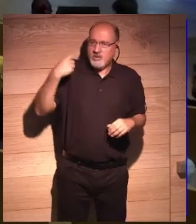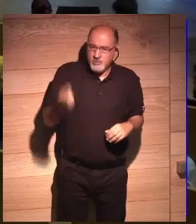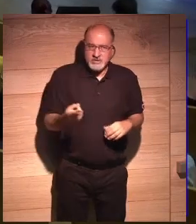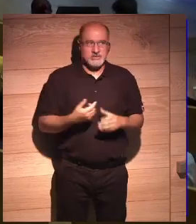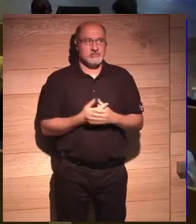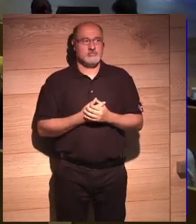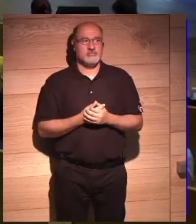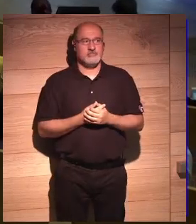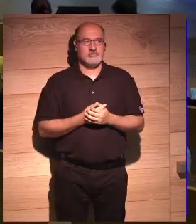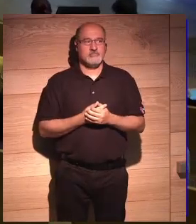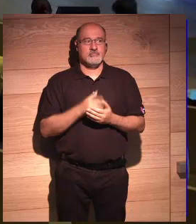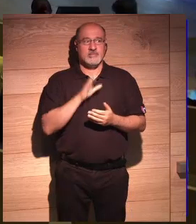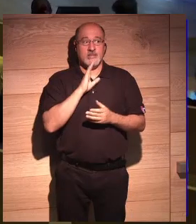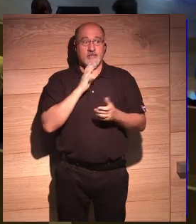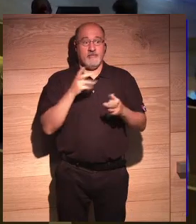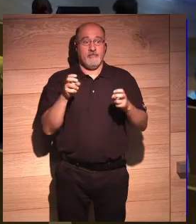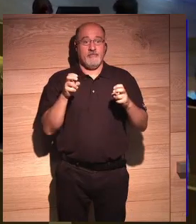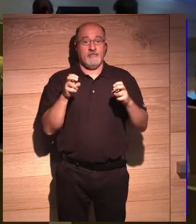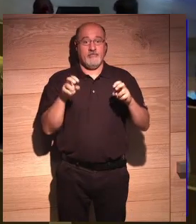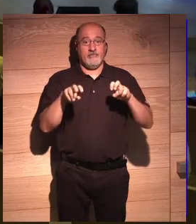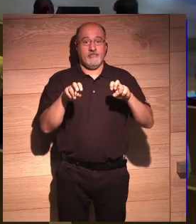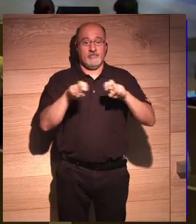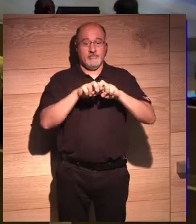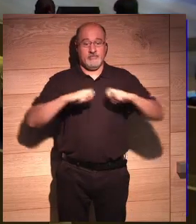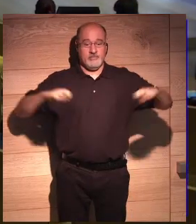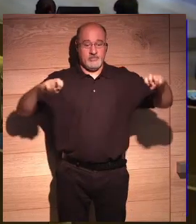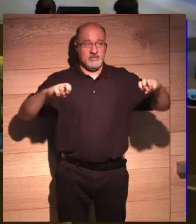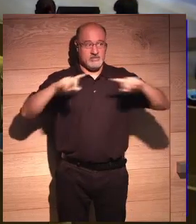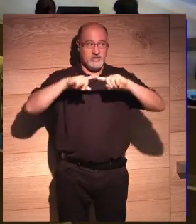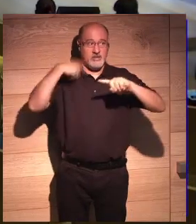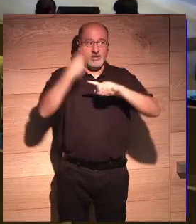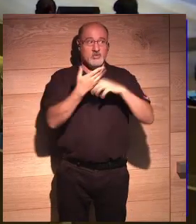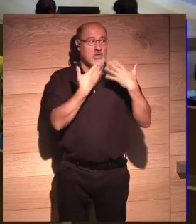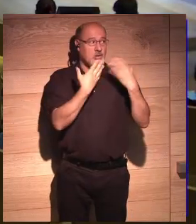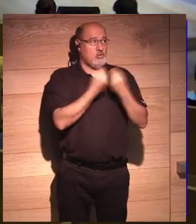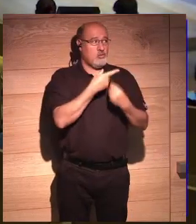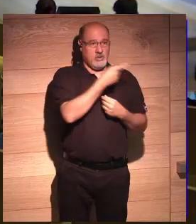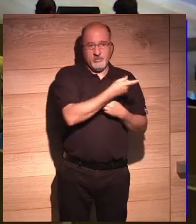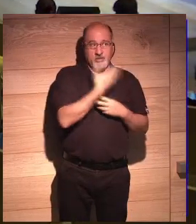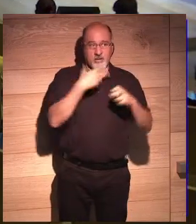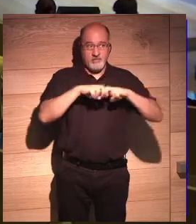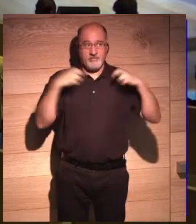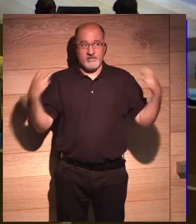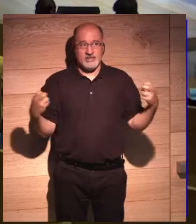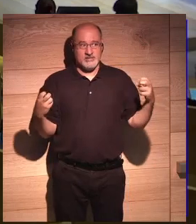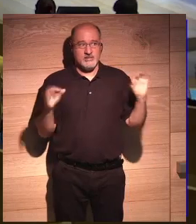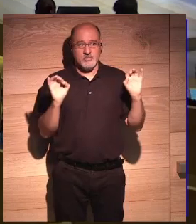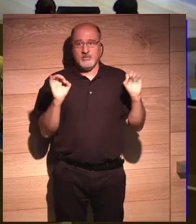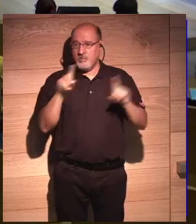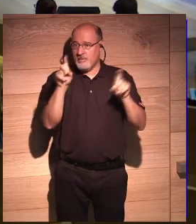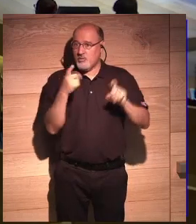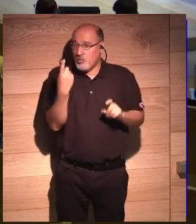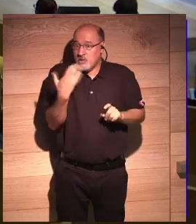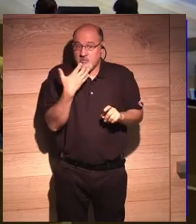course, after the roundtable that is about to come is over, you can talk to him and ask him,